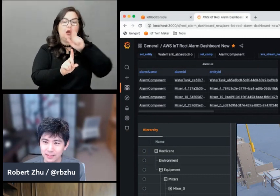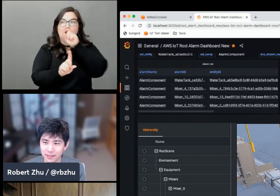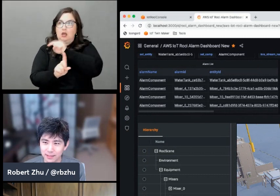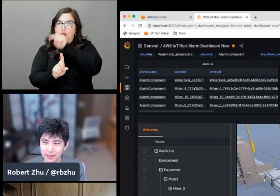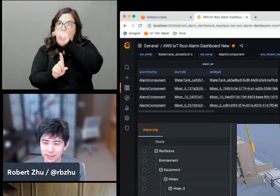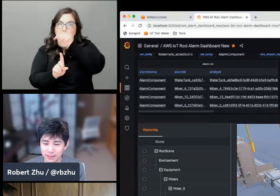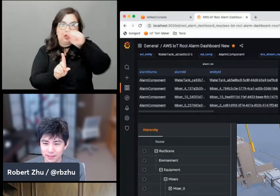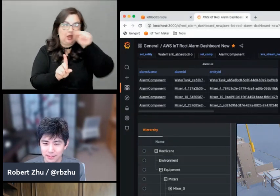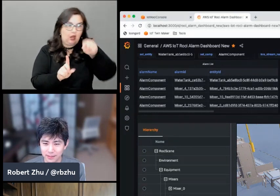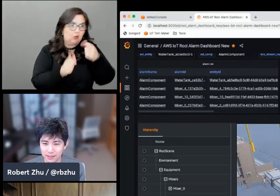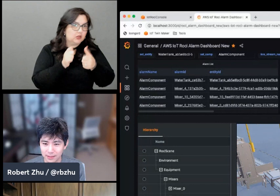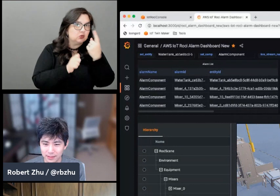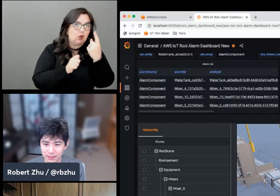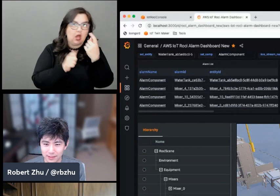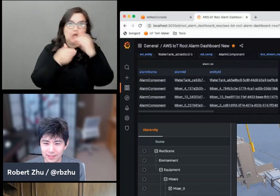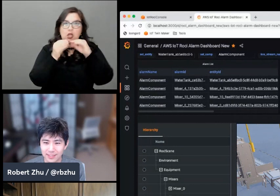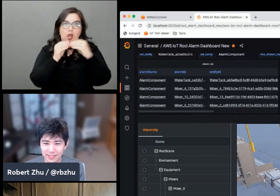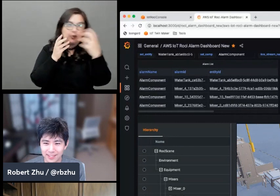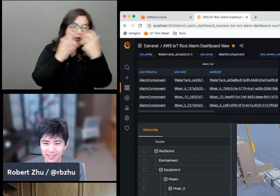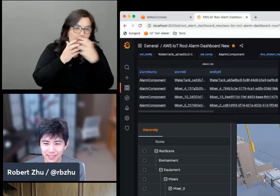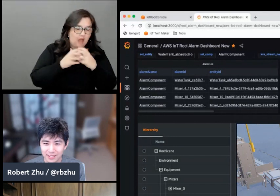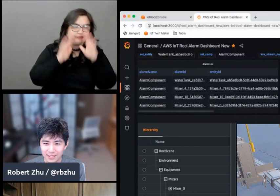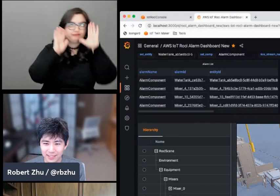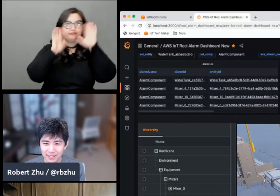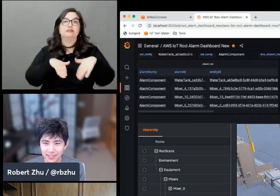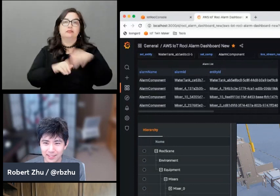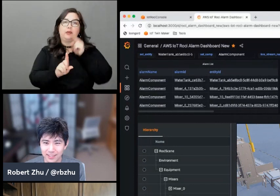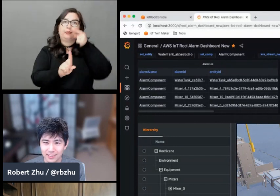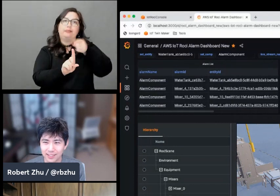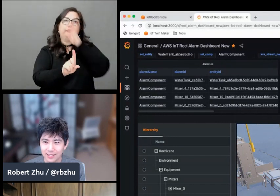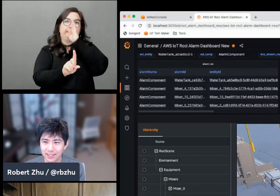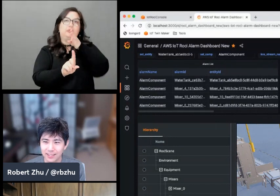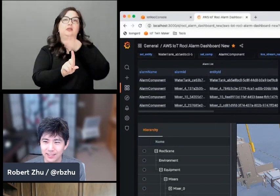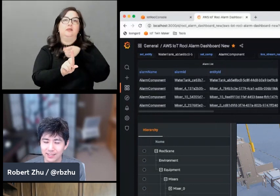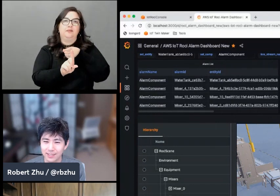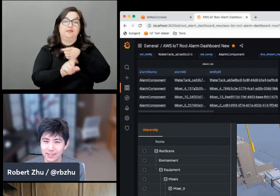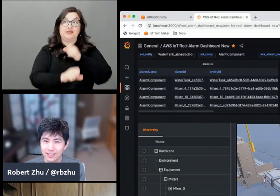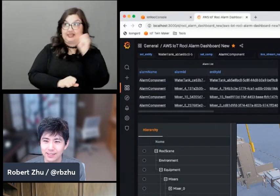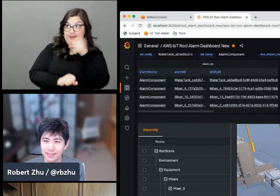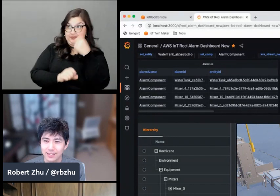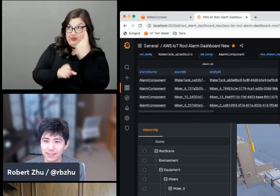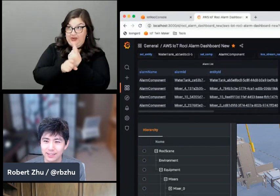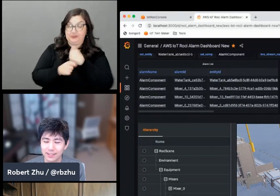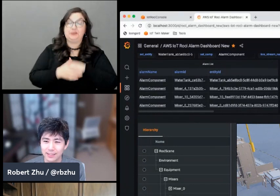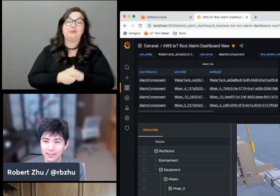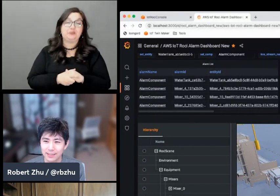to check numbers and make sure they match up. Yeah, that's right. And